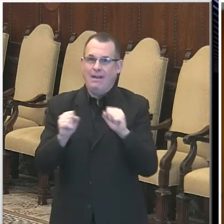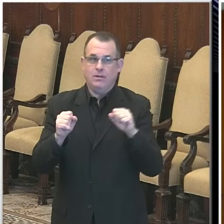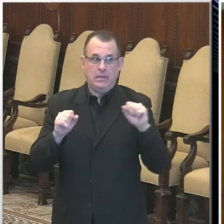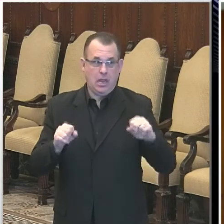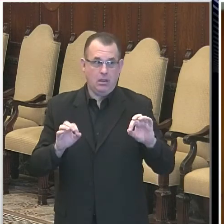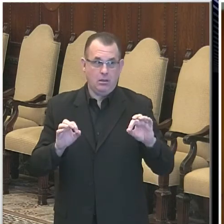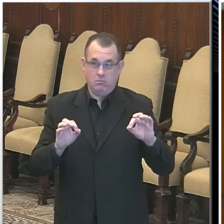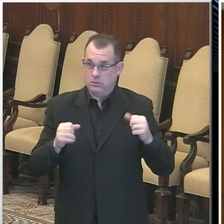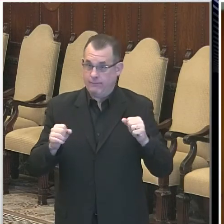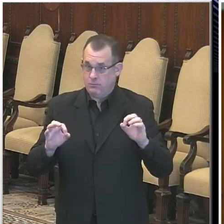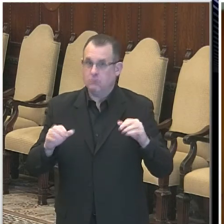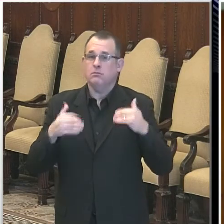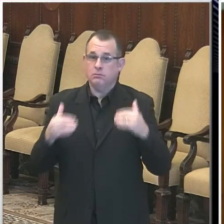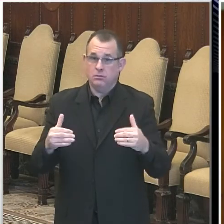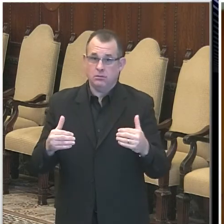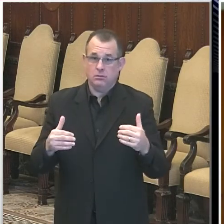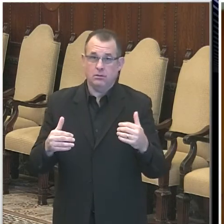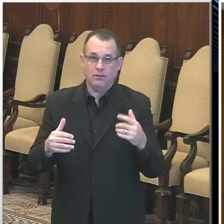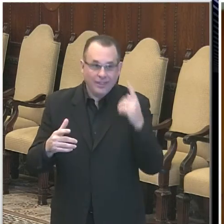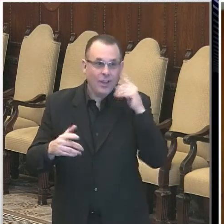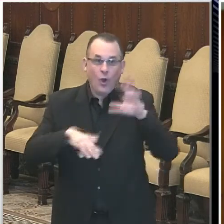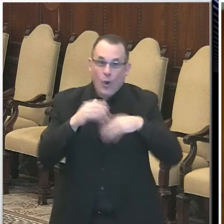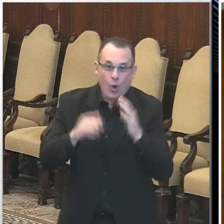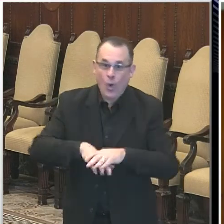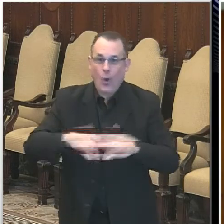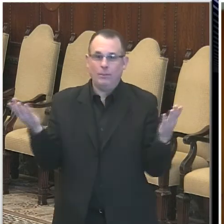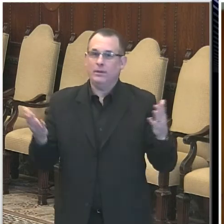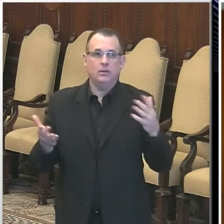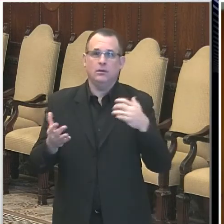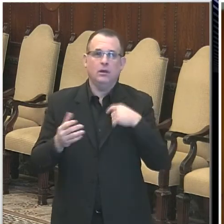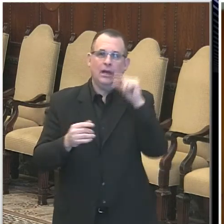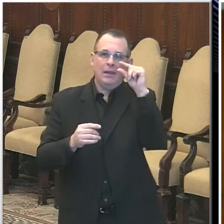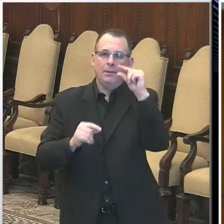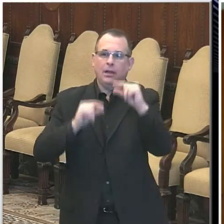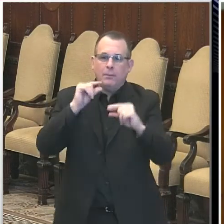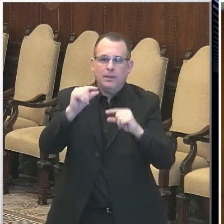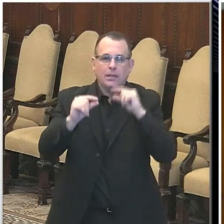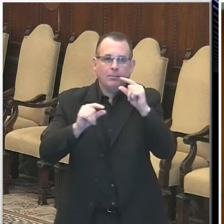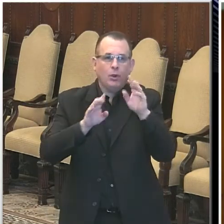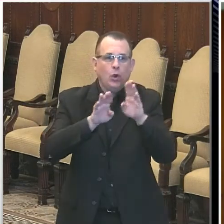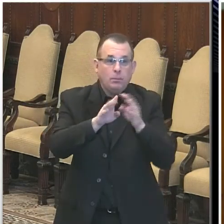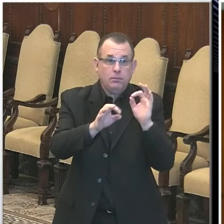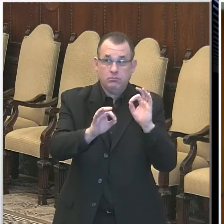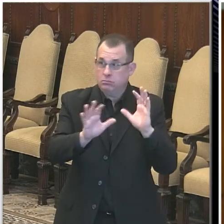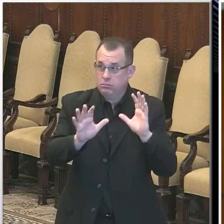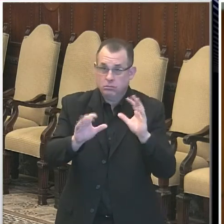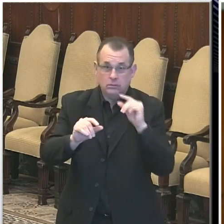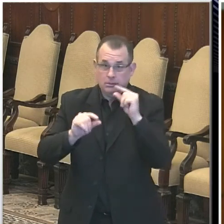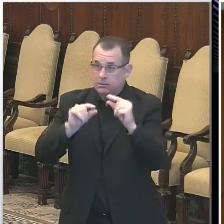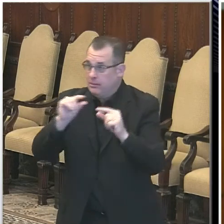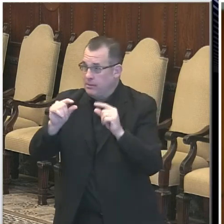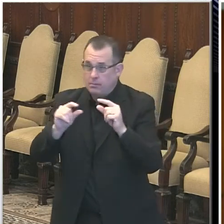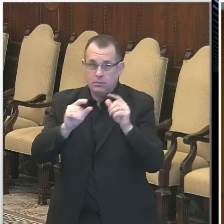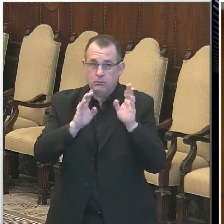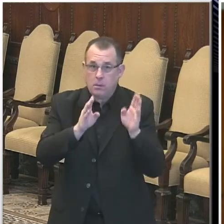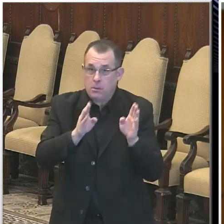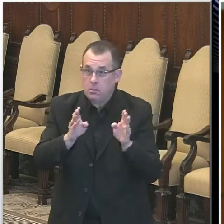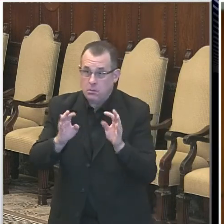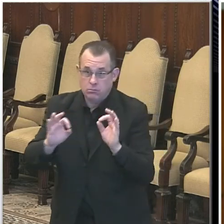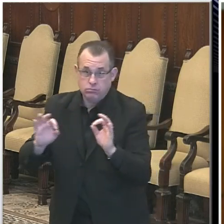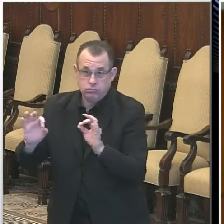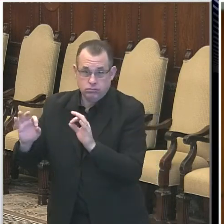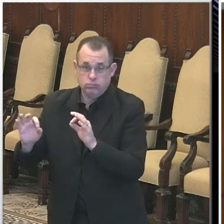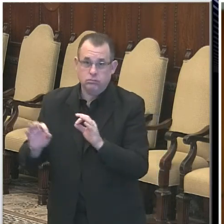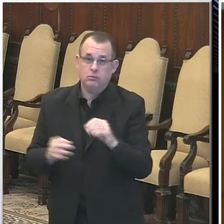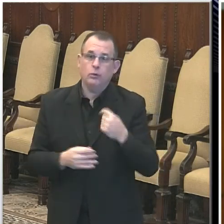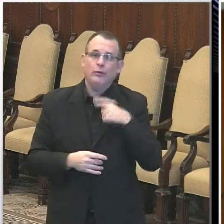open, we're minimizing the risk of viral spread, and we have good systems in place to monitor, to identify it if the virus starts picking up speed